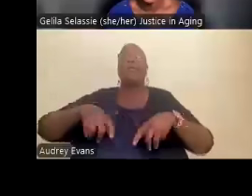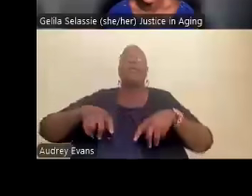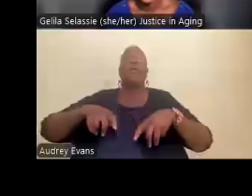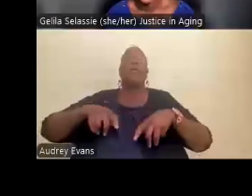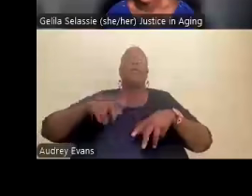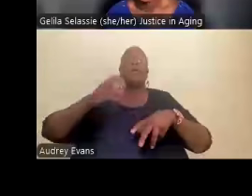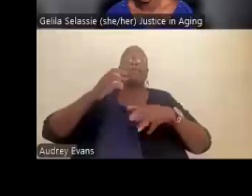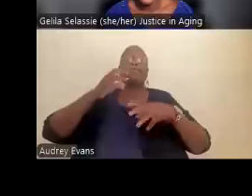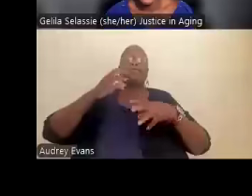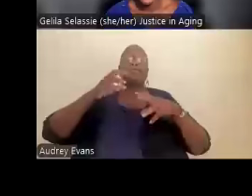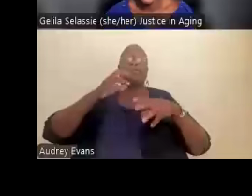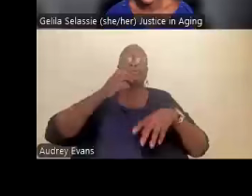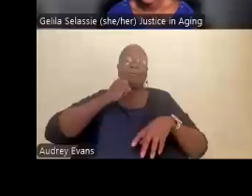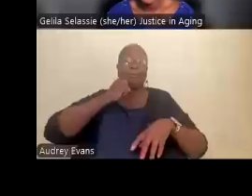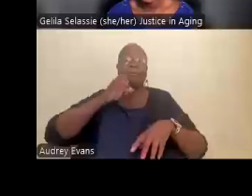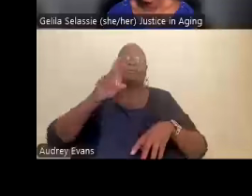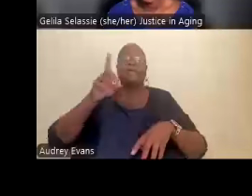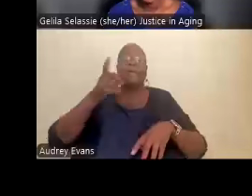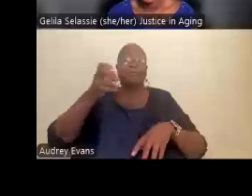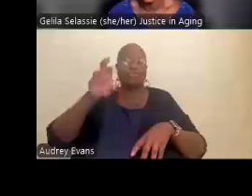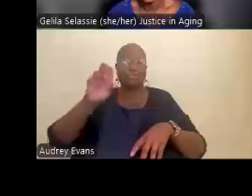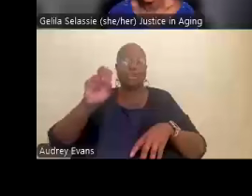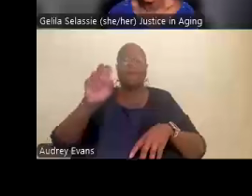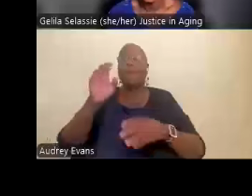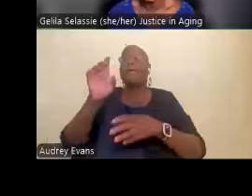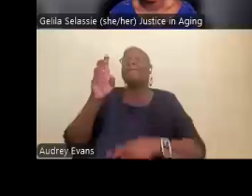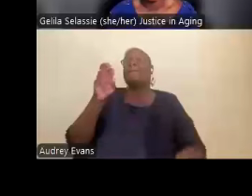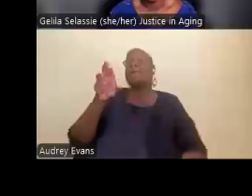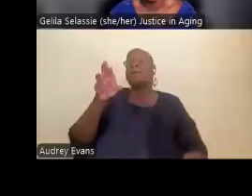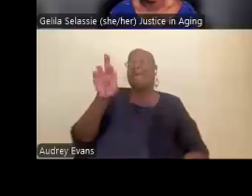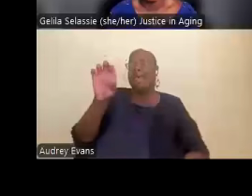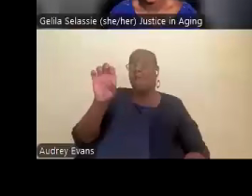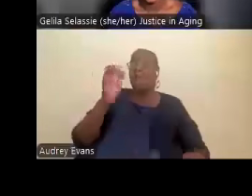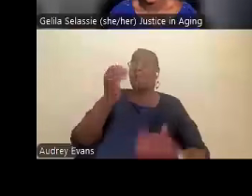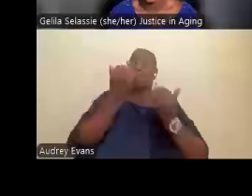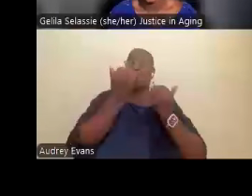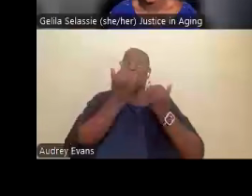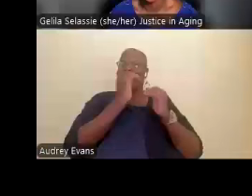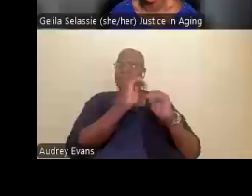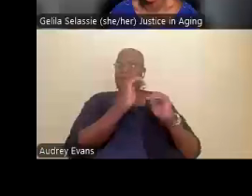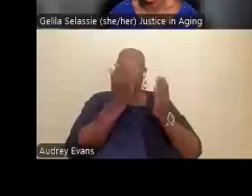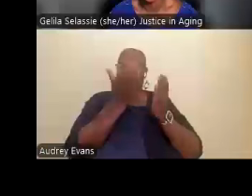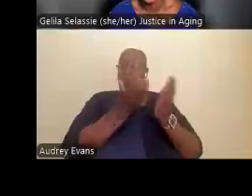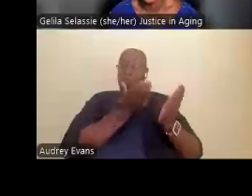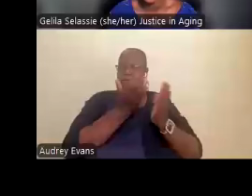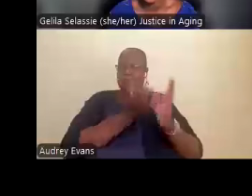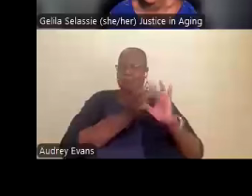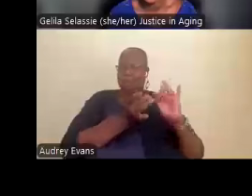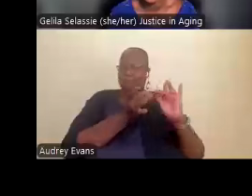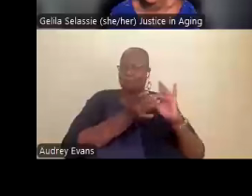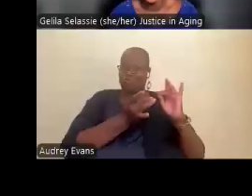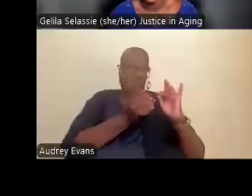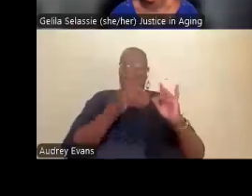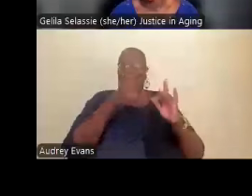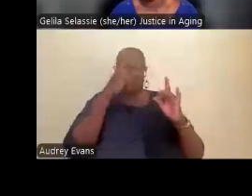incontinence. Medicare, as we've mentioned, only covers very limited nursing facility services, just about 100